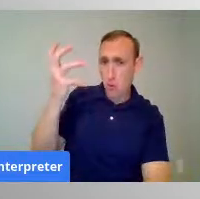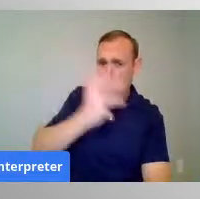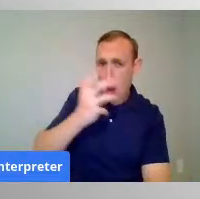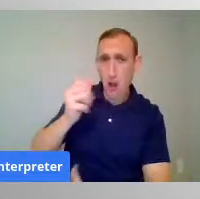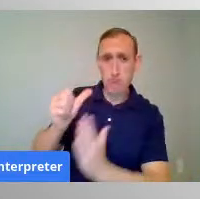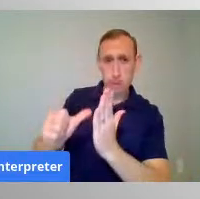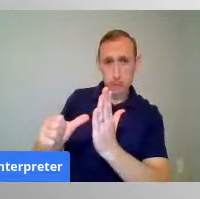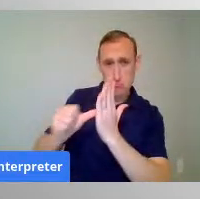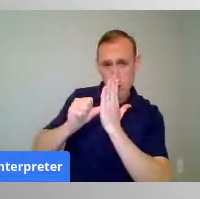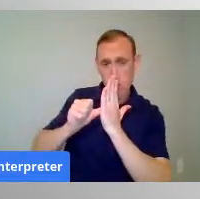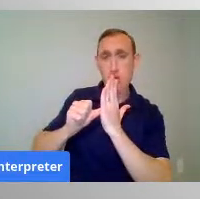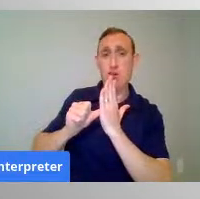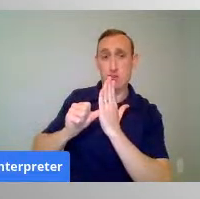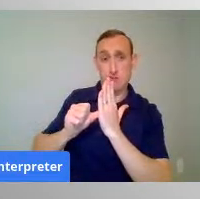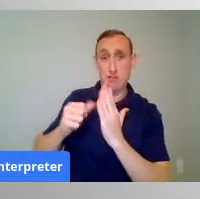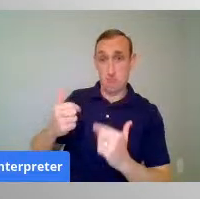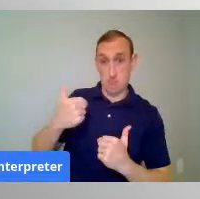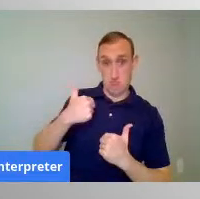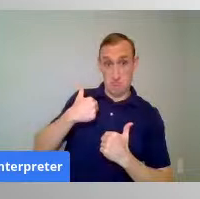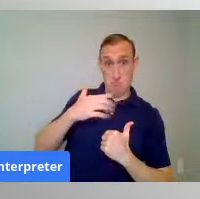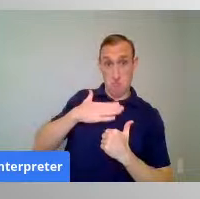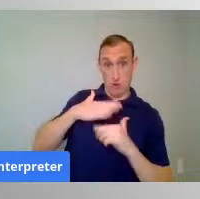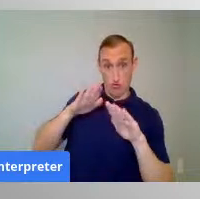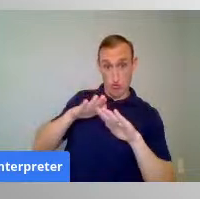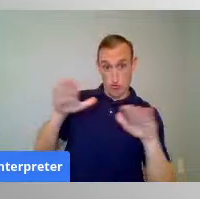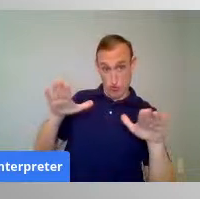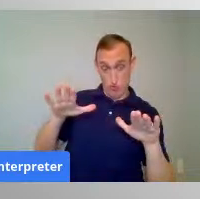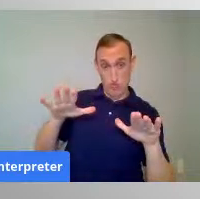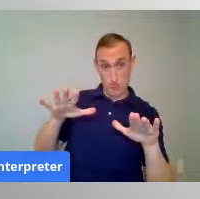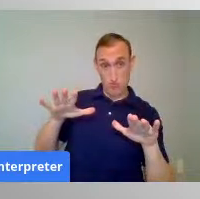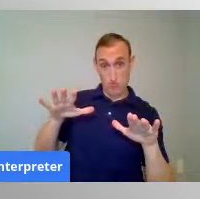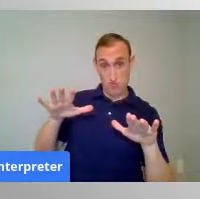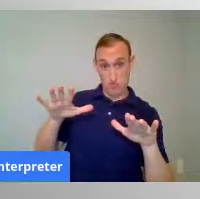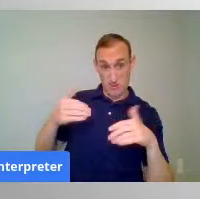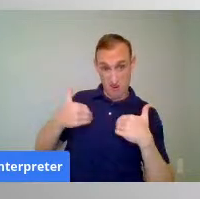so I thus have not been following it